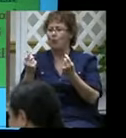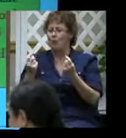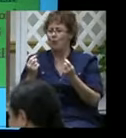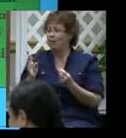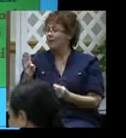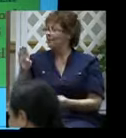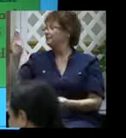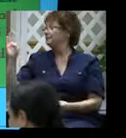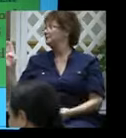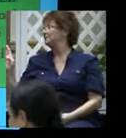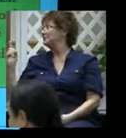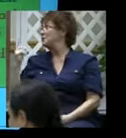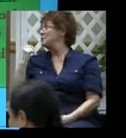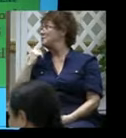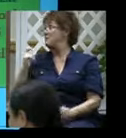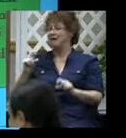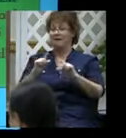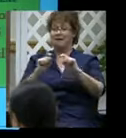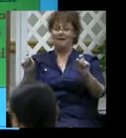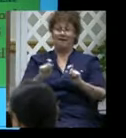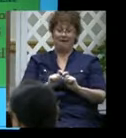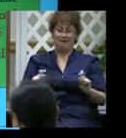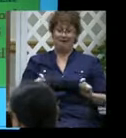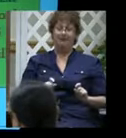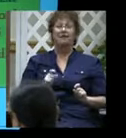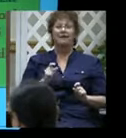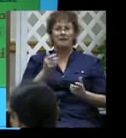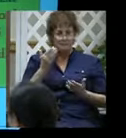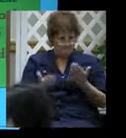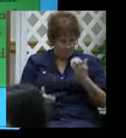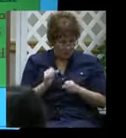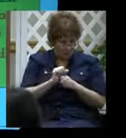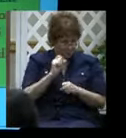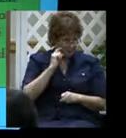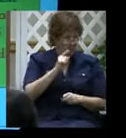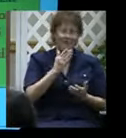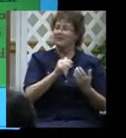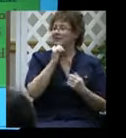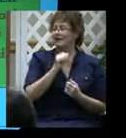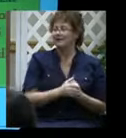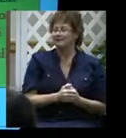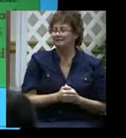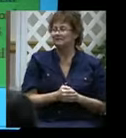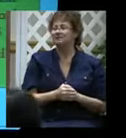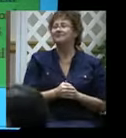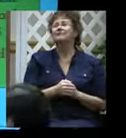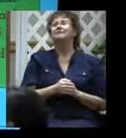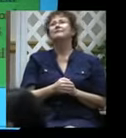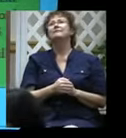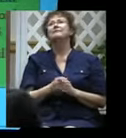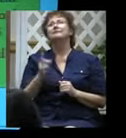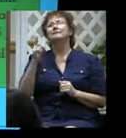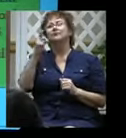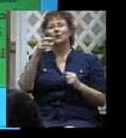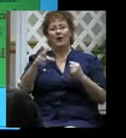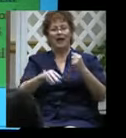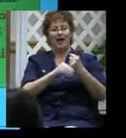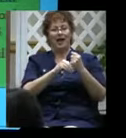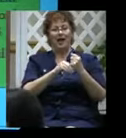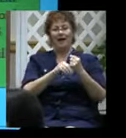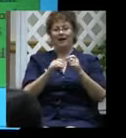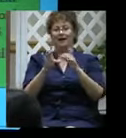version on the right with the red text is something that you may or may not work, but it's your call to make, is if you add the text on the